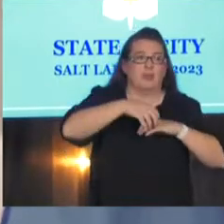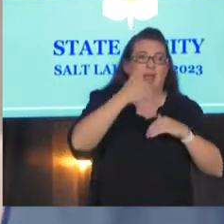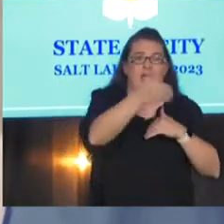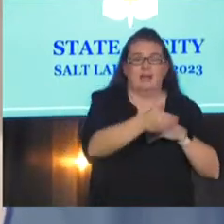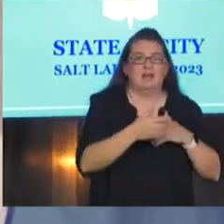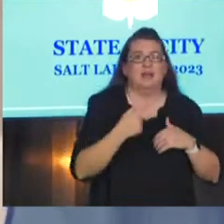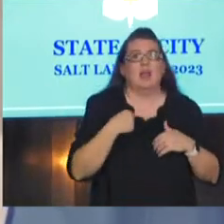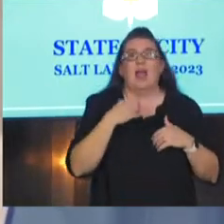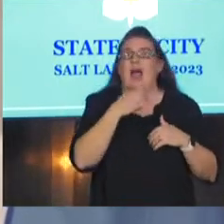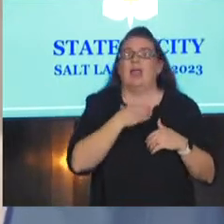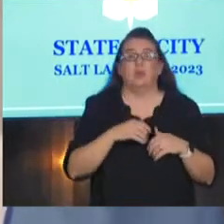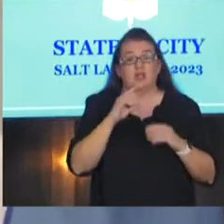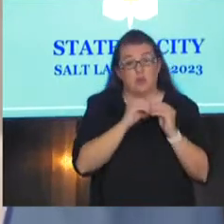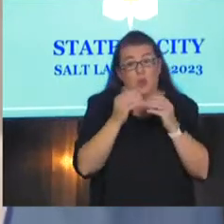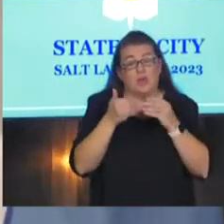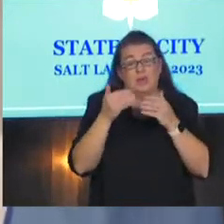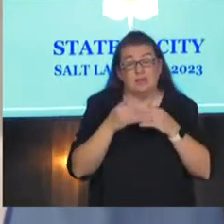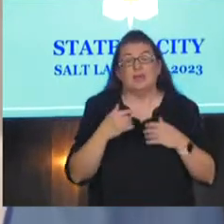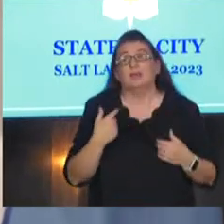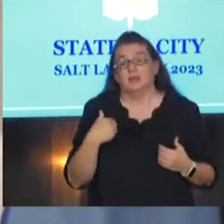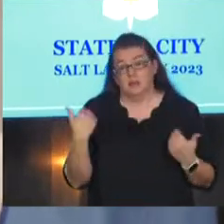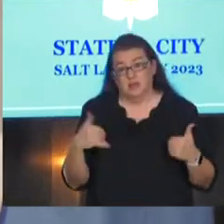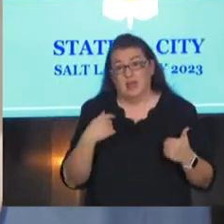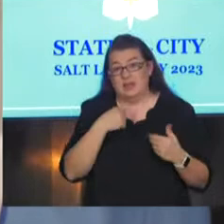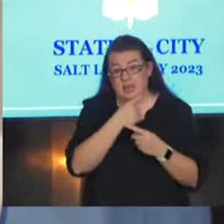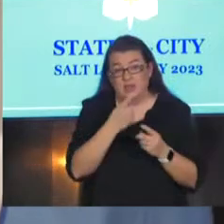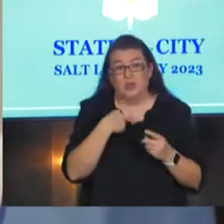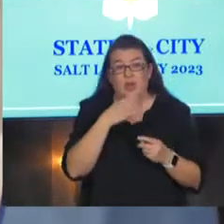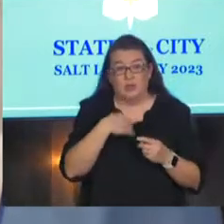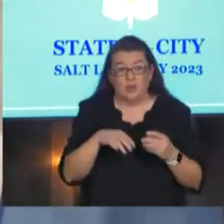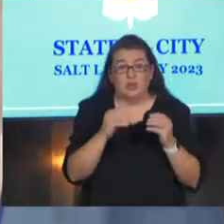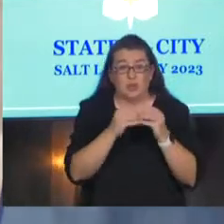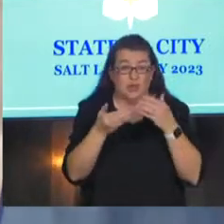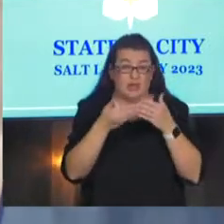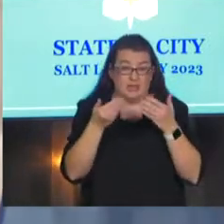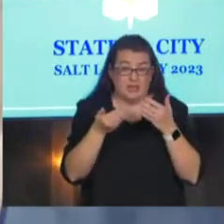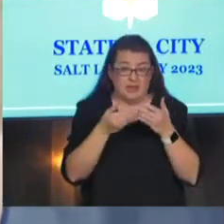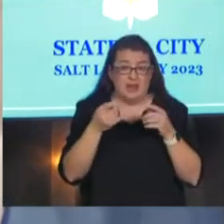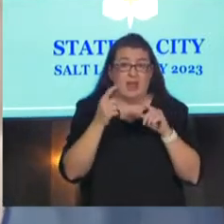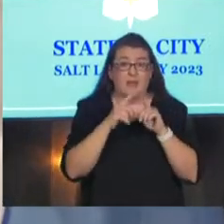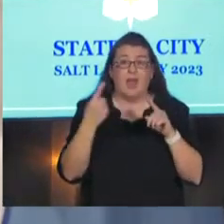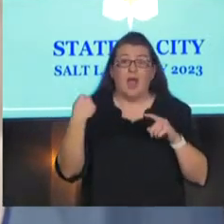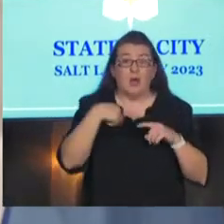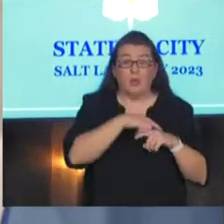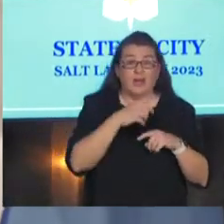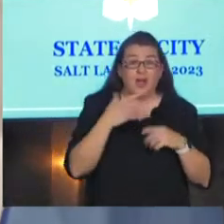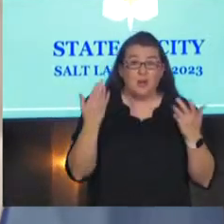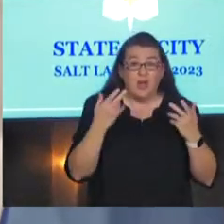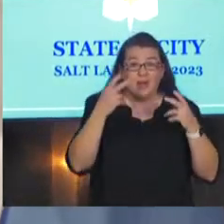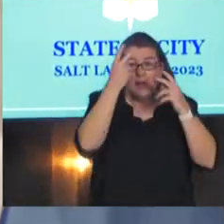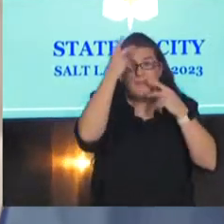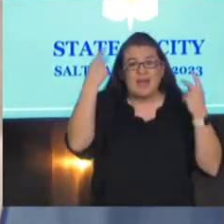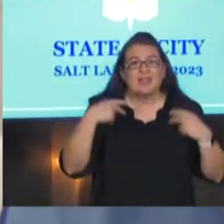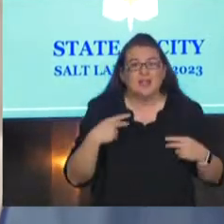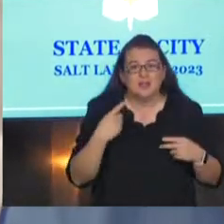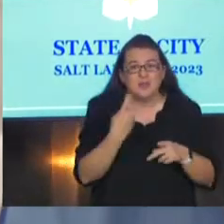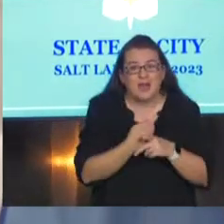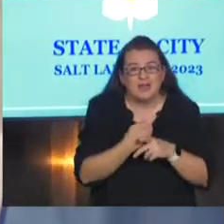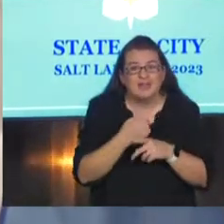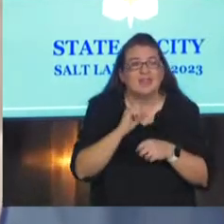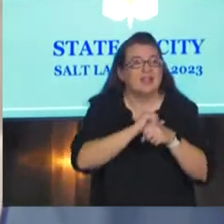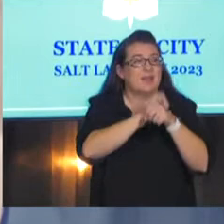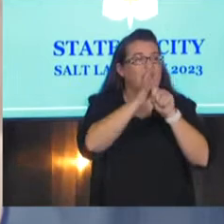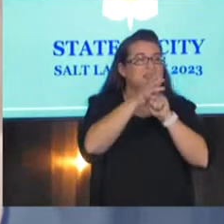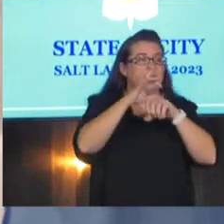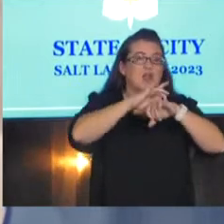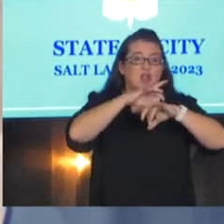were easier. Man, sometimes do I wish it were easier. But Salt Lakers are pioneers, aren't we? The pandemic,